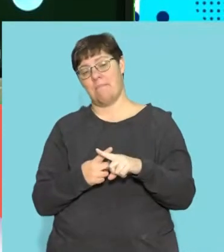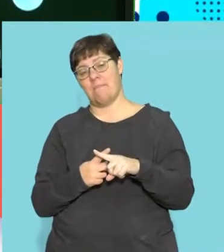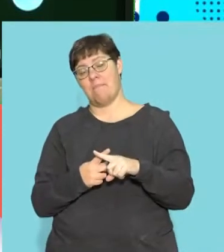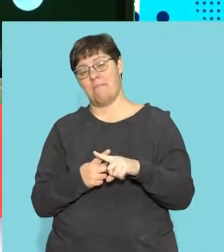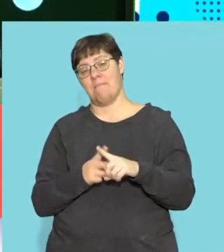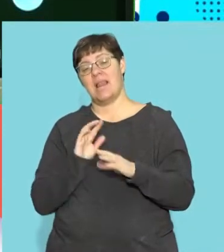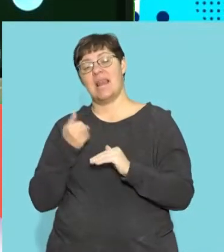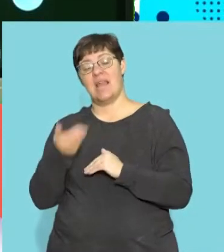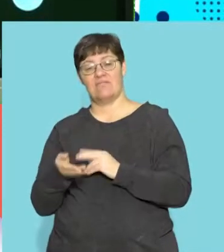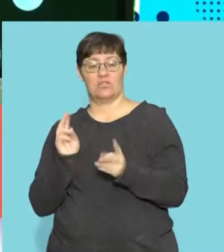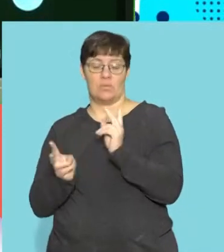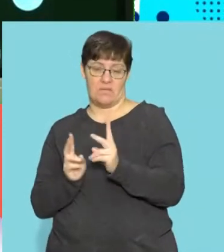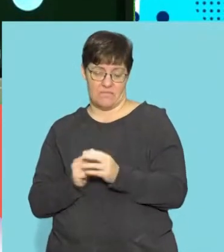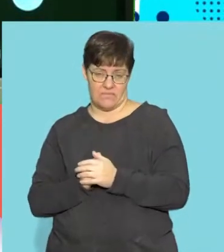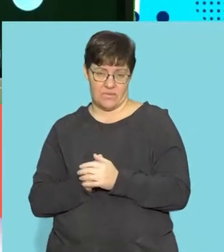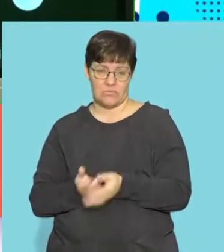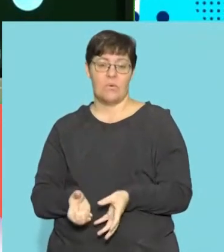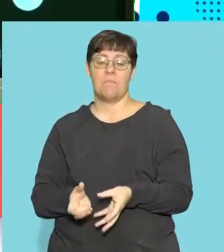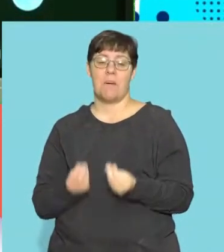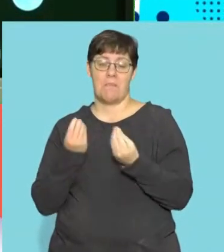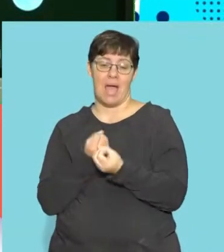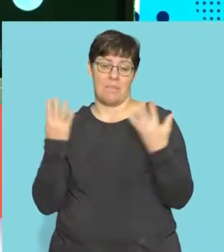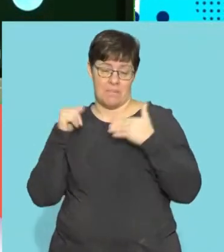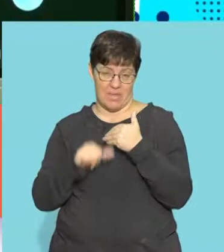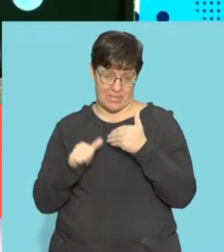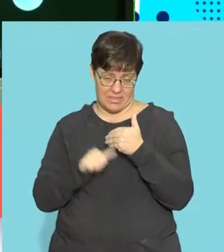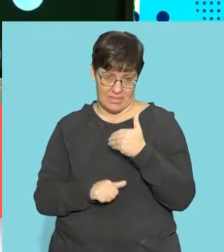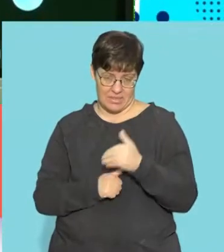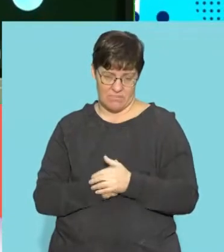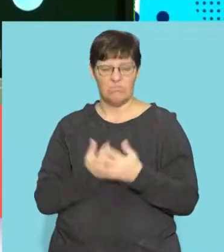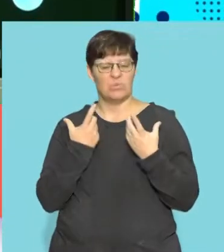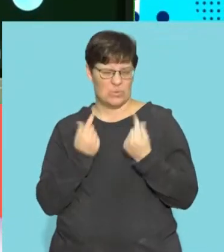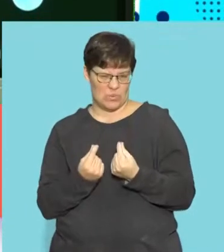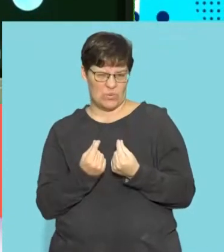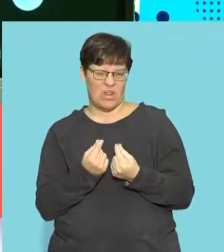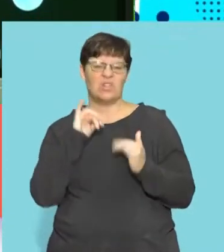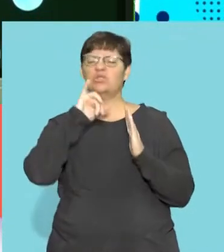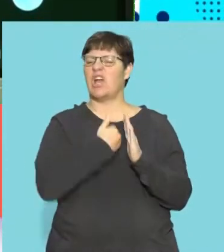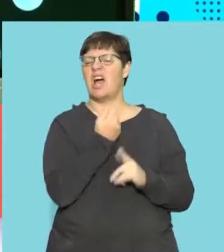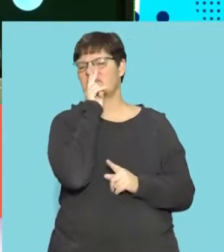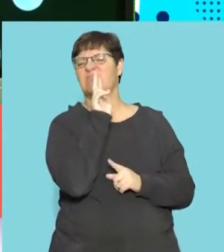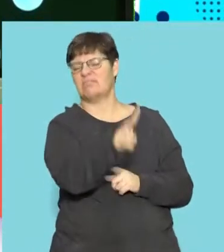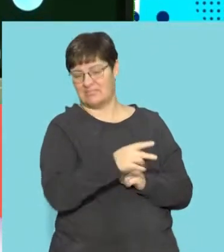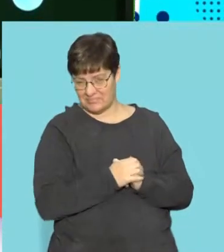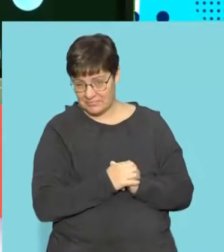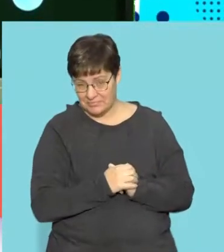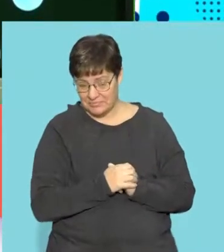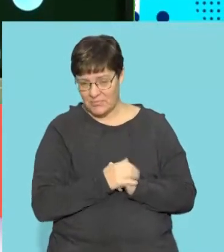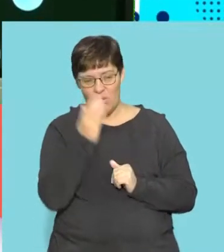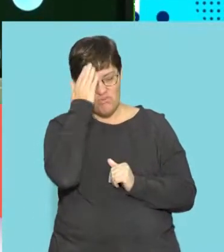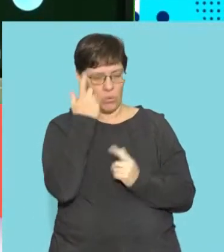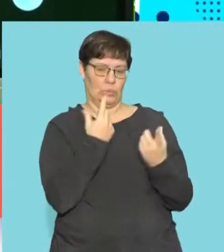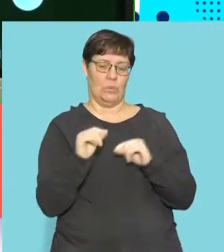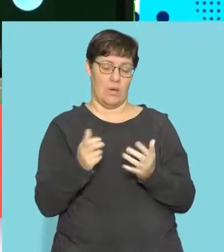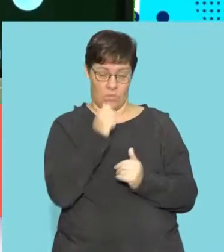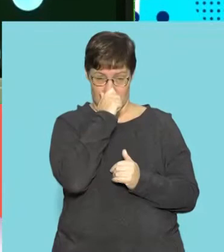are left with by 12 in order to get how many months are there. So let's do that, just so that you can know how to